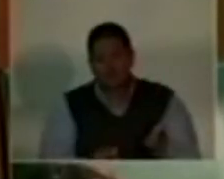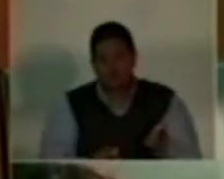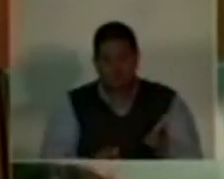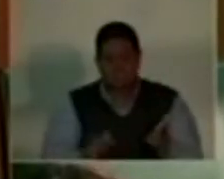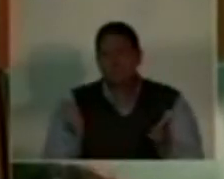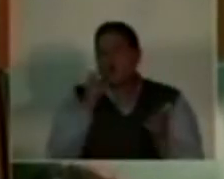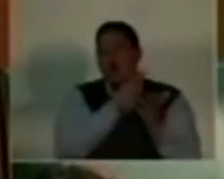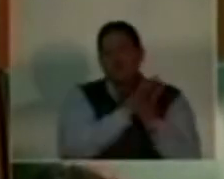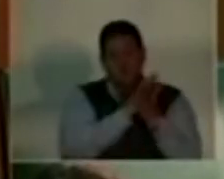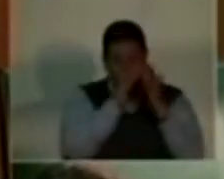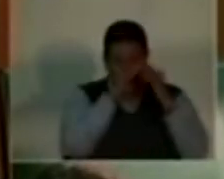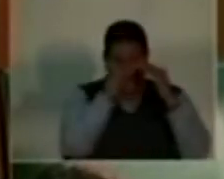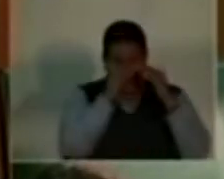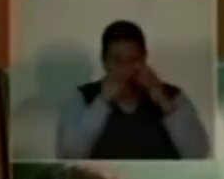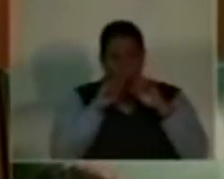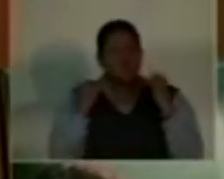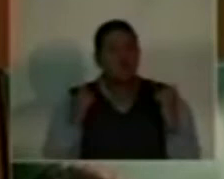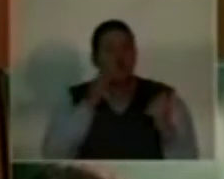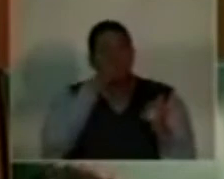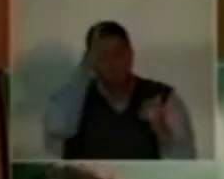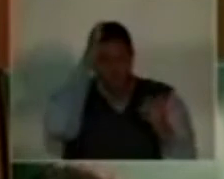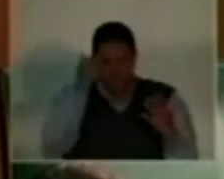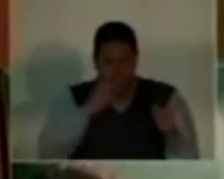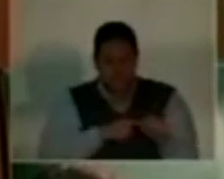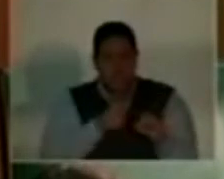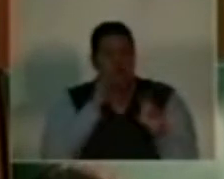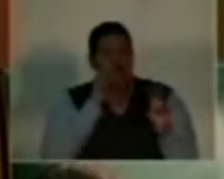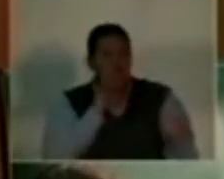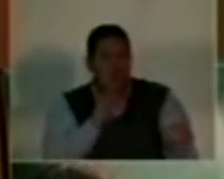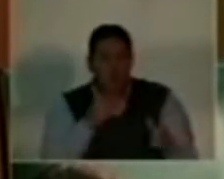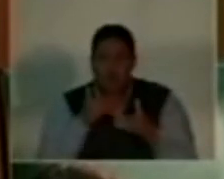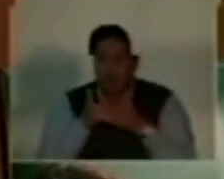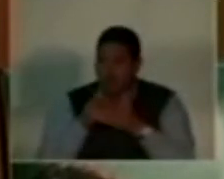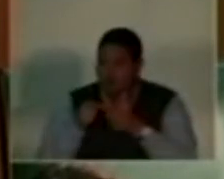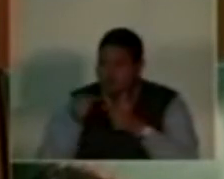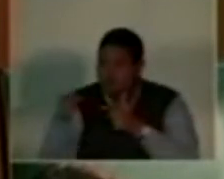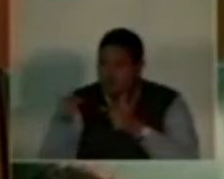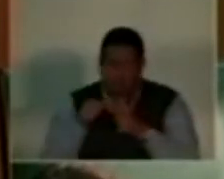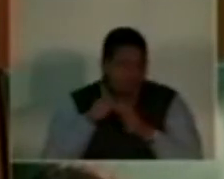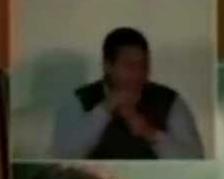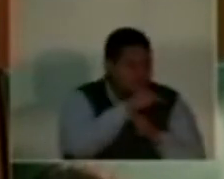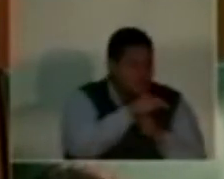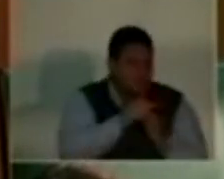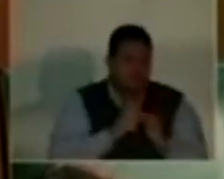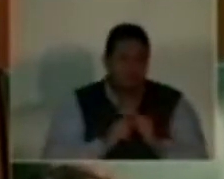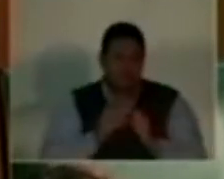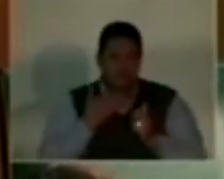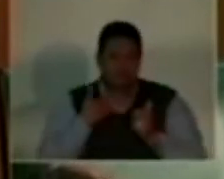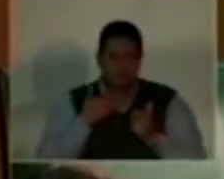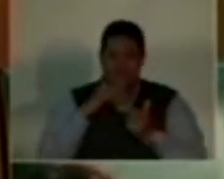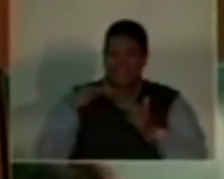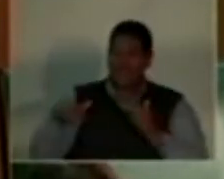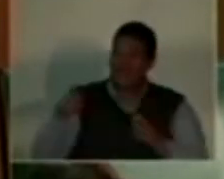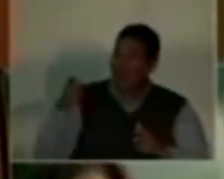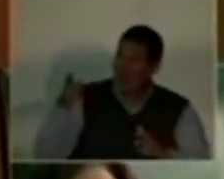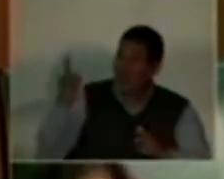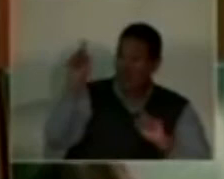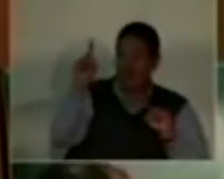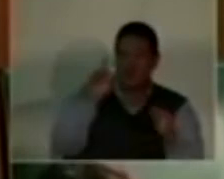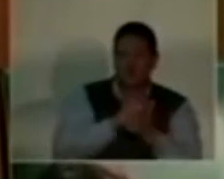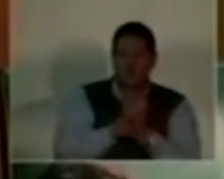equal. But now parents would now start to look at proximity. How far will my child have to